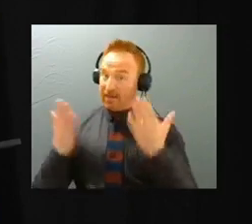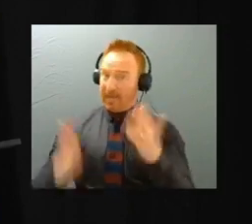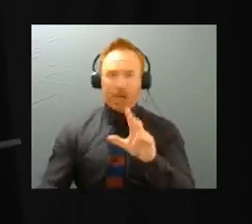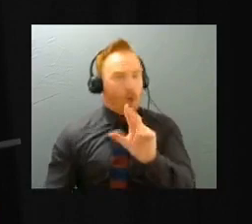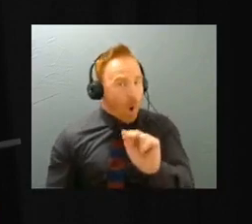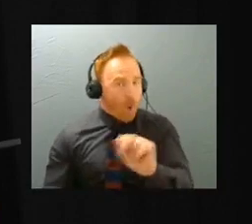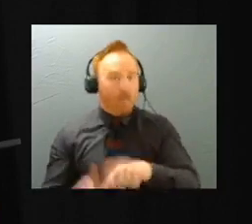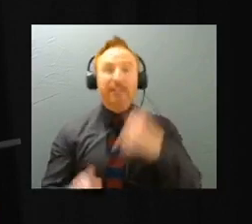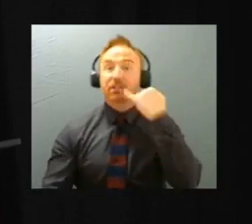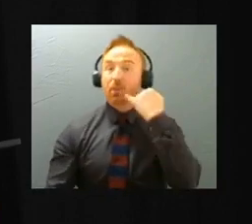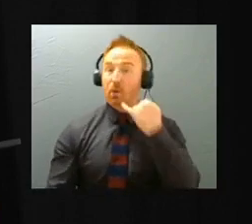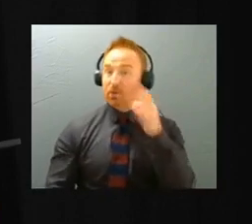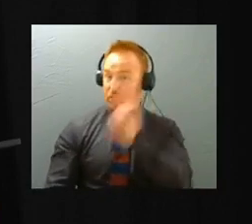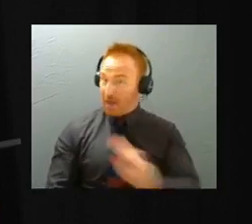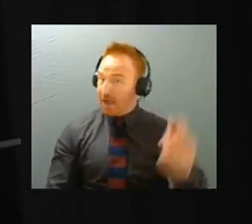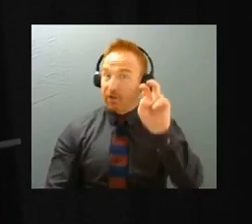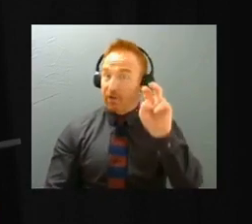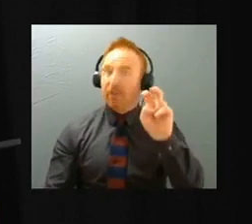narrative right across Canada.